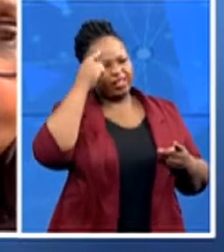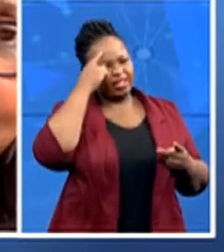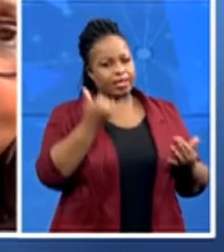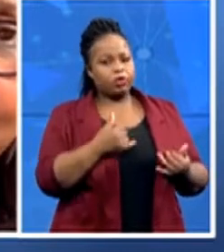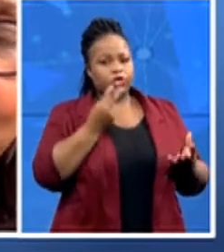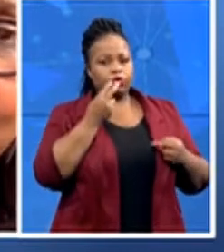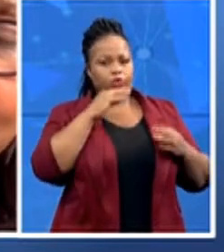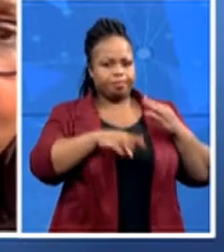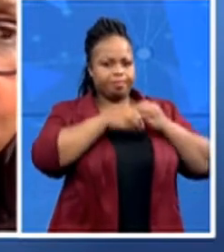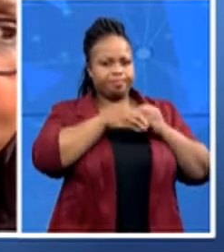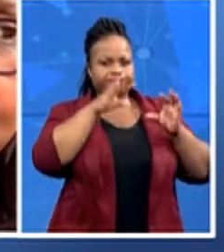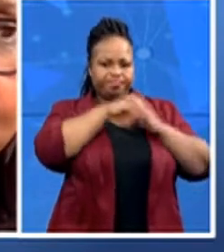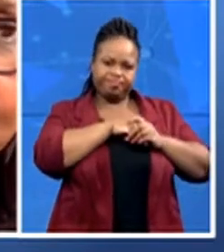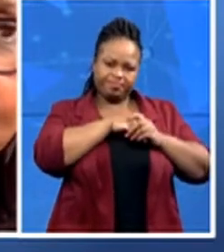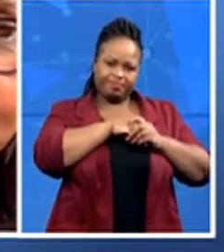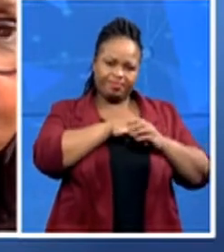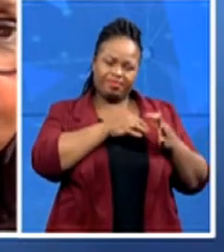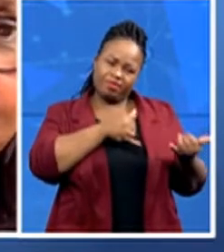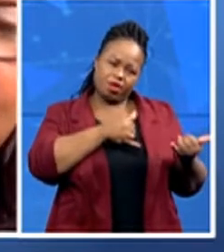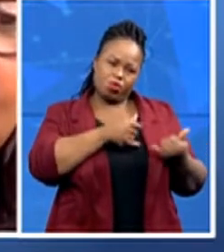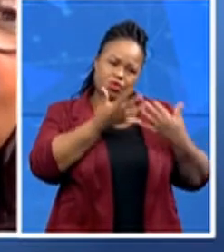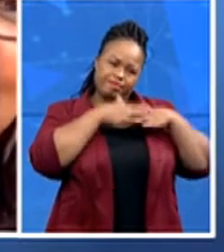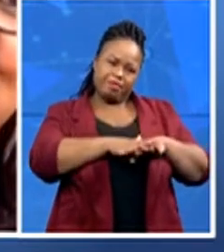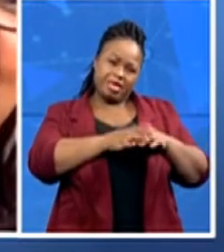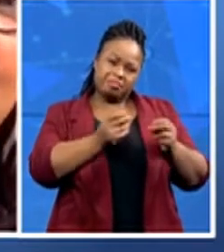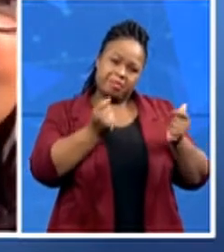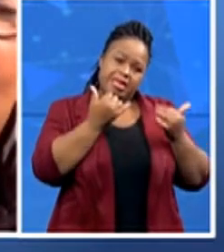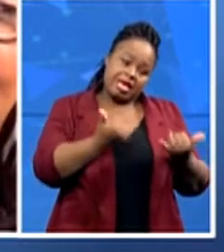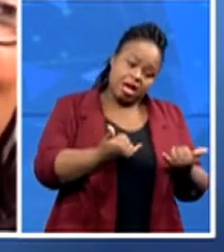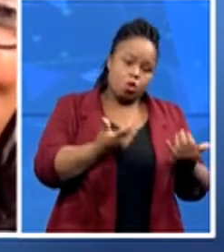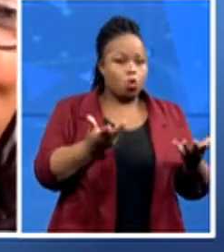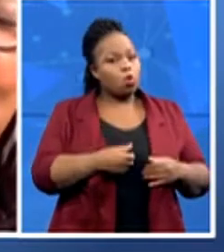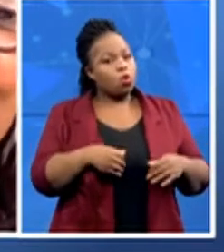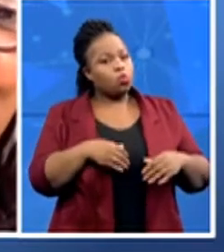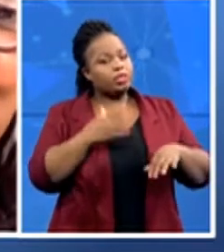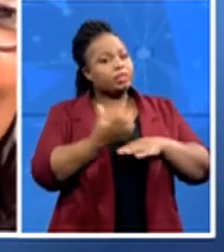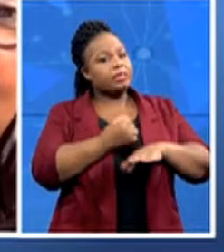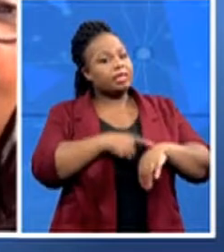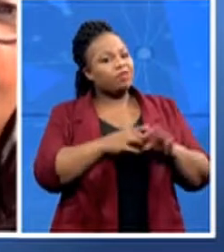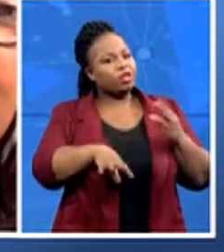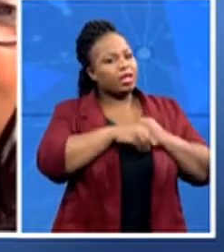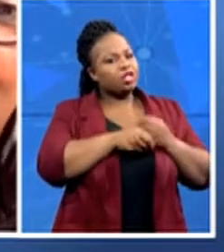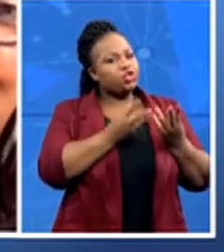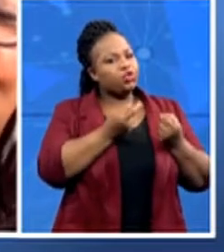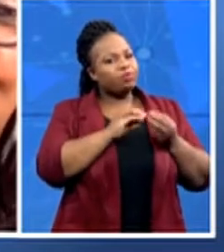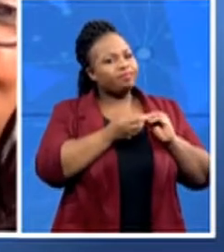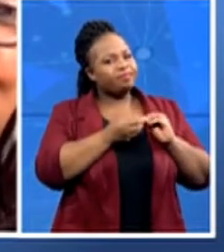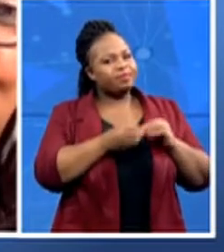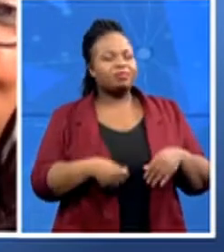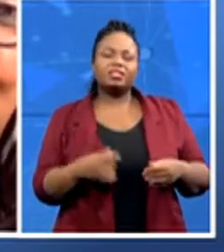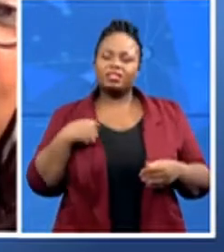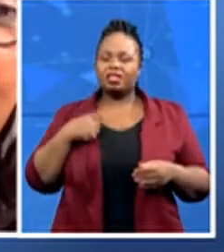implemented immediately, or will it take time? I think it's going to take time because you need almost all the government departments